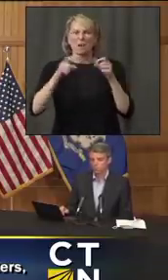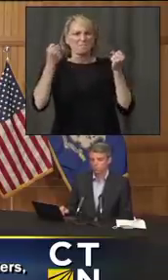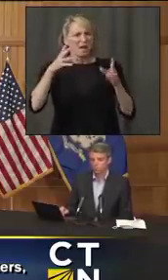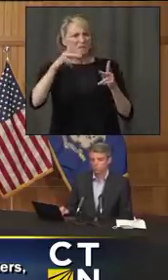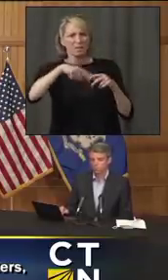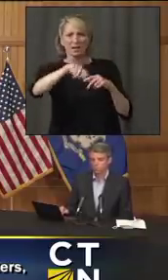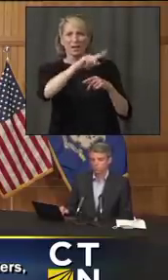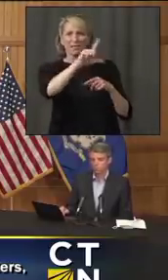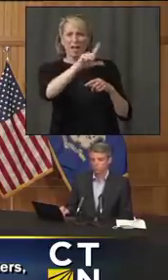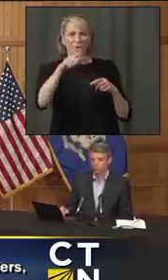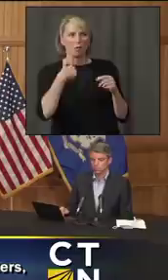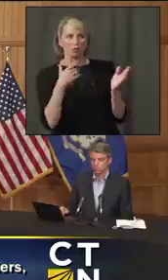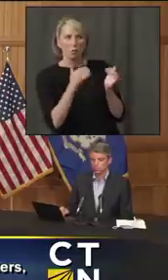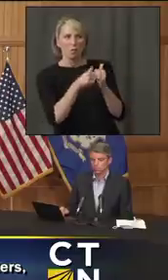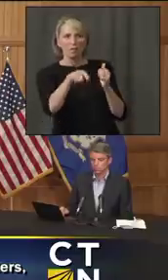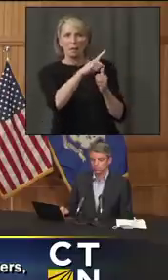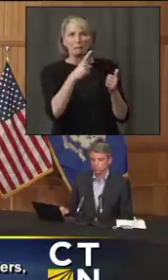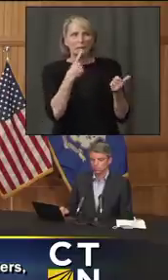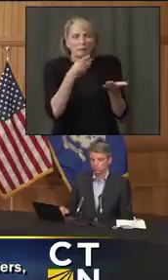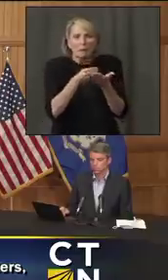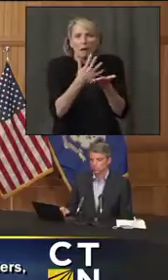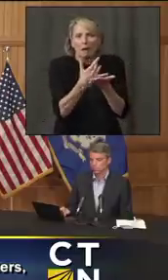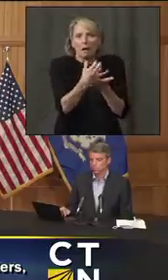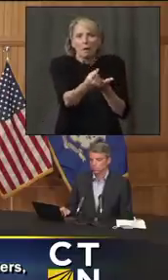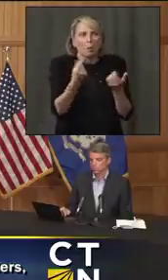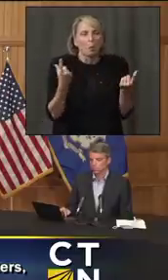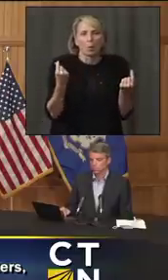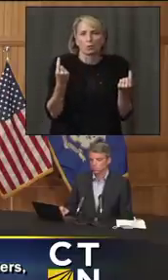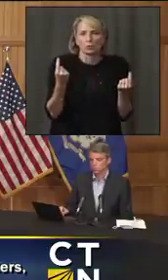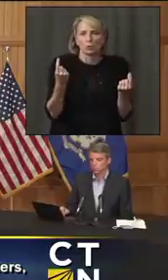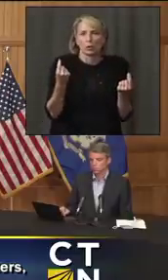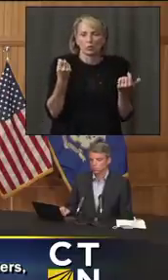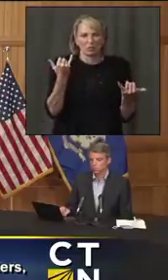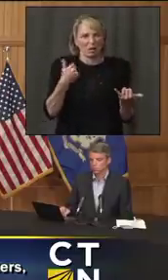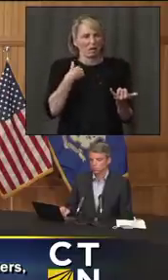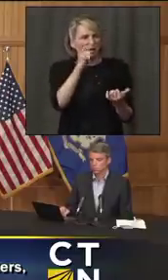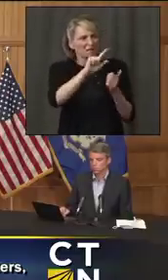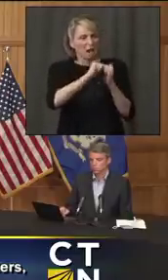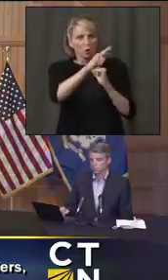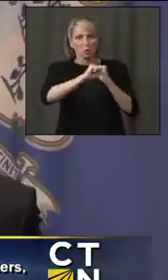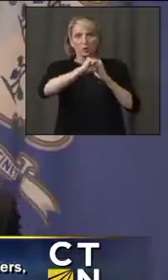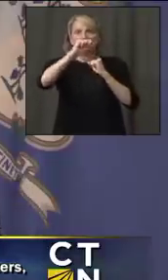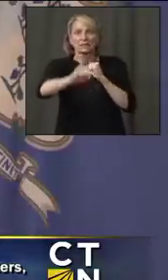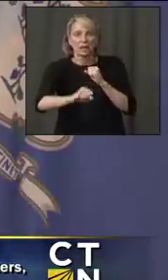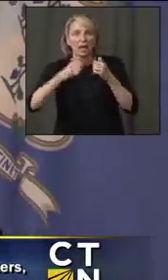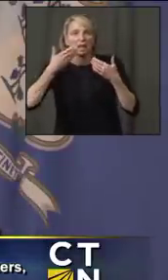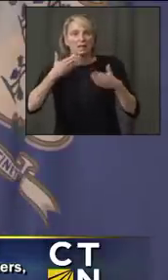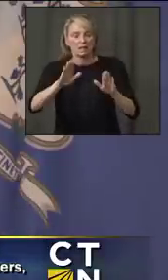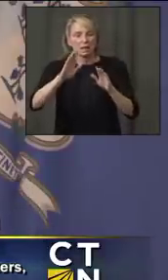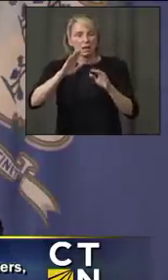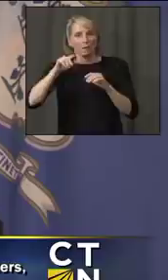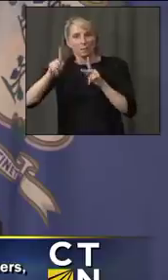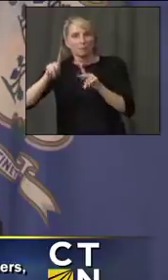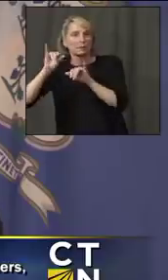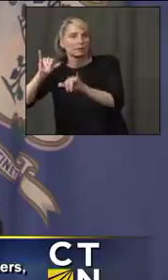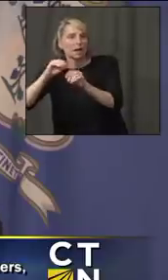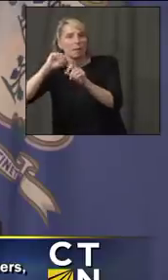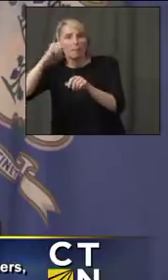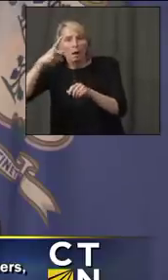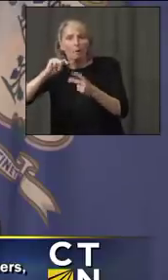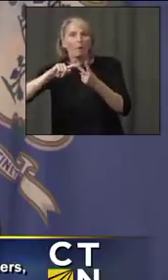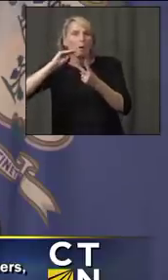rent. What happens next in terms of this issue? Yeah, we'll be rolling out our plan for